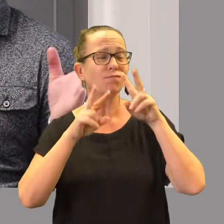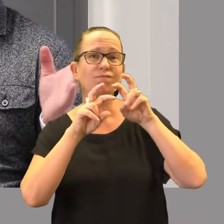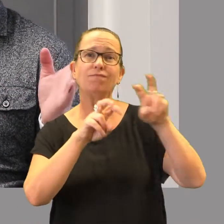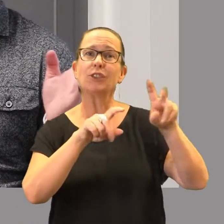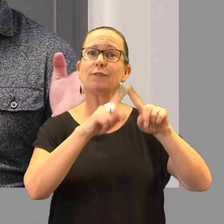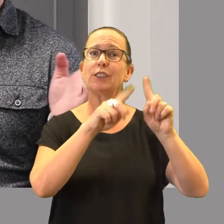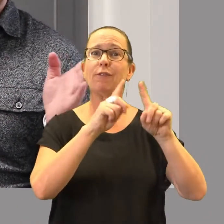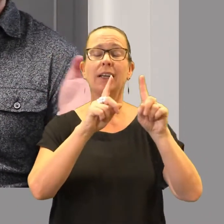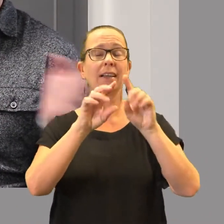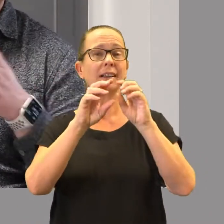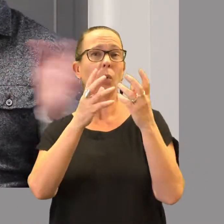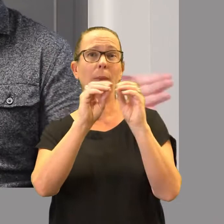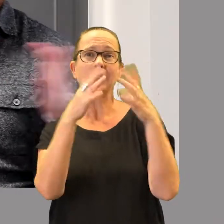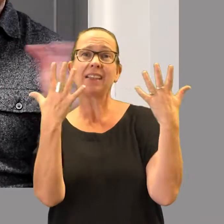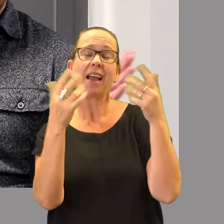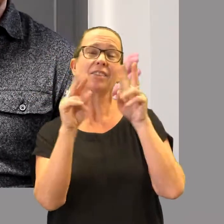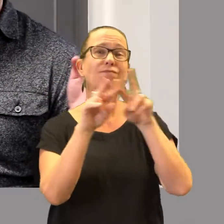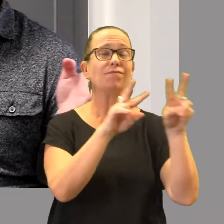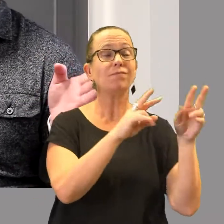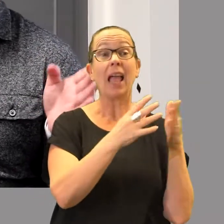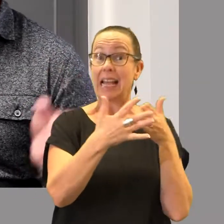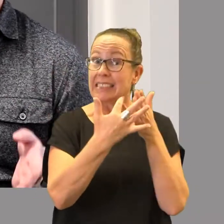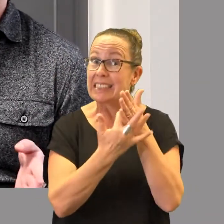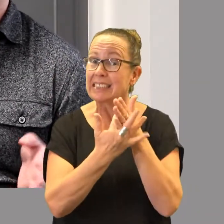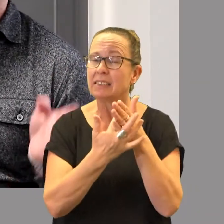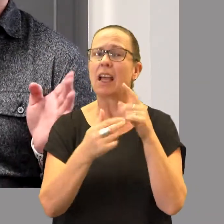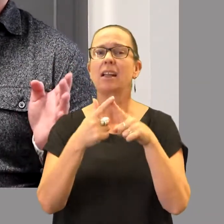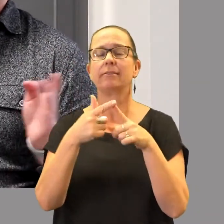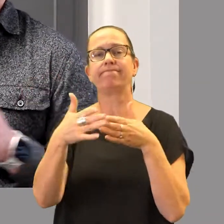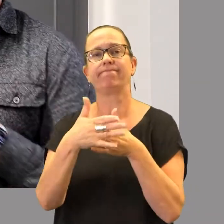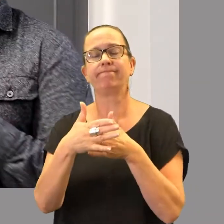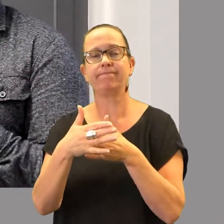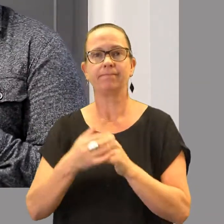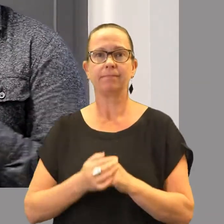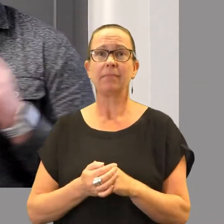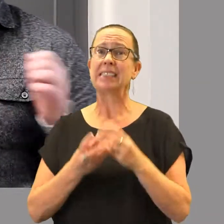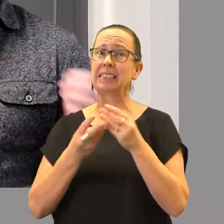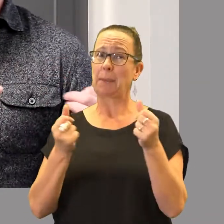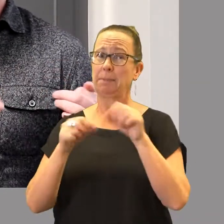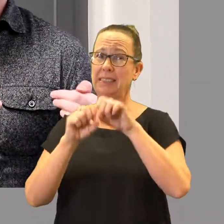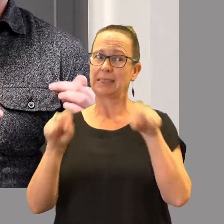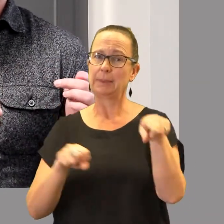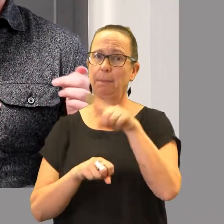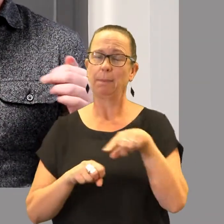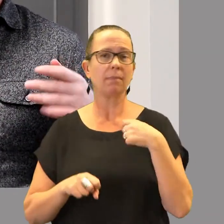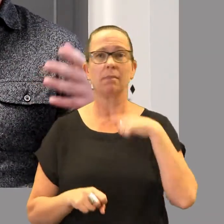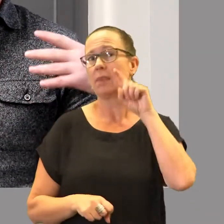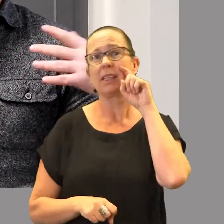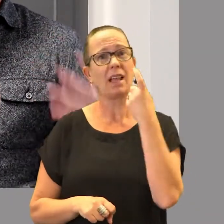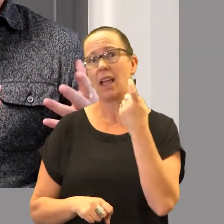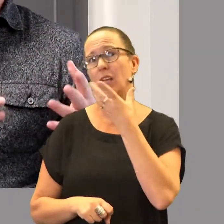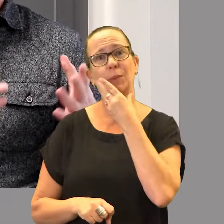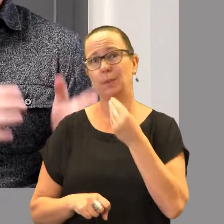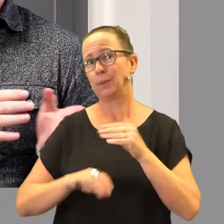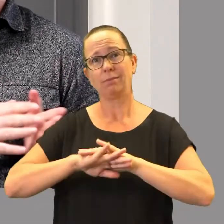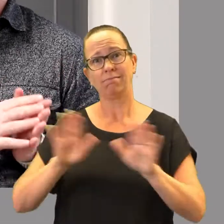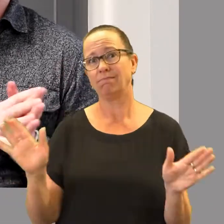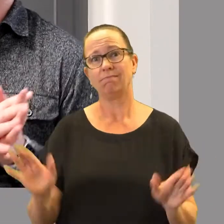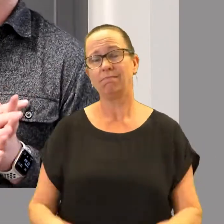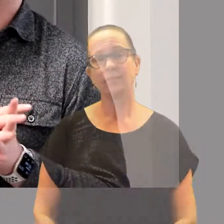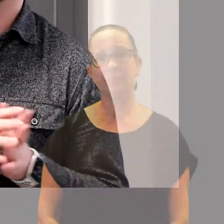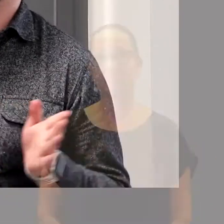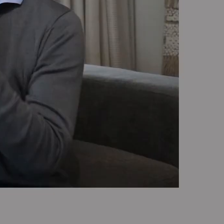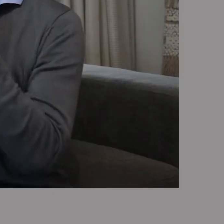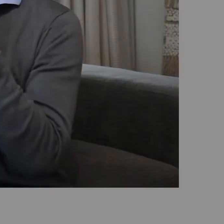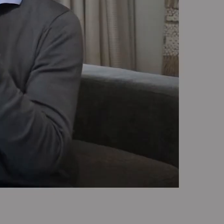wide range of how accessible those systems are. There are some systems that I basically can't use